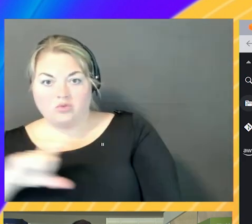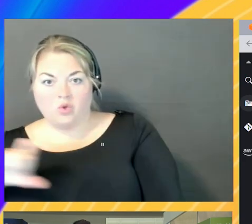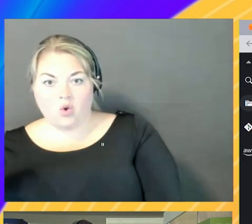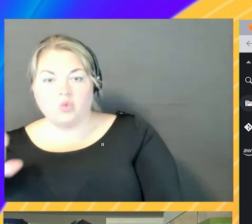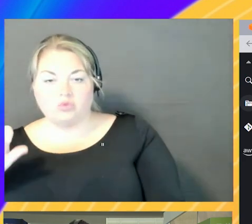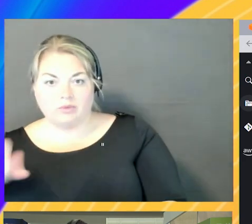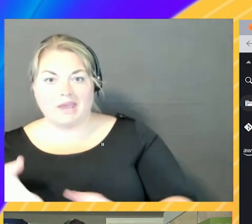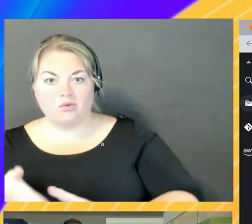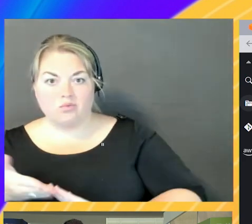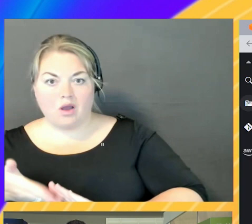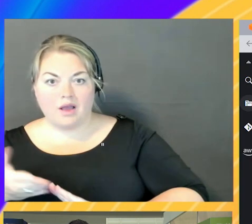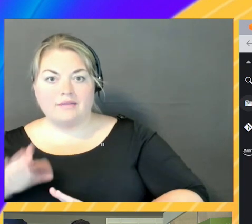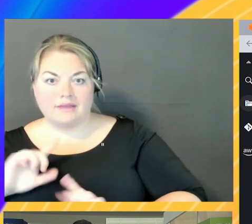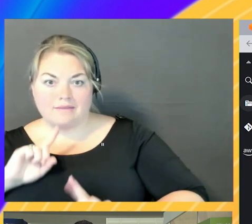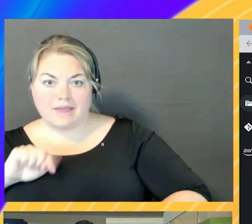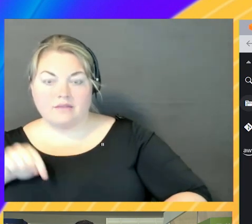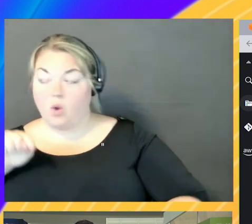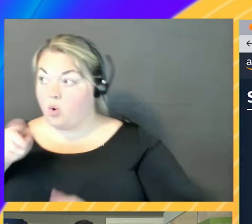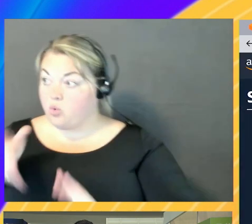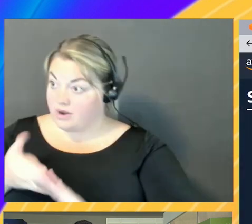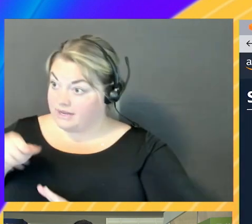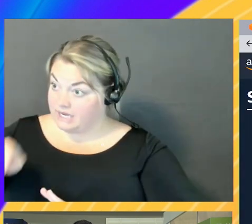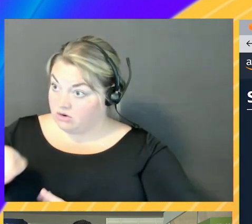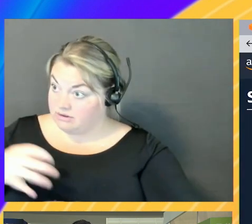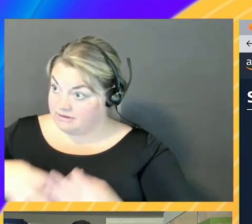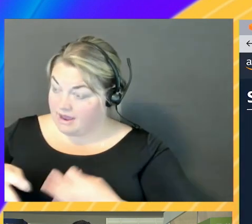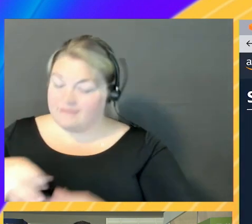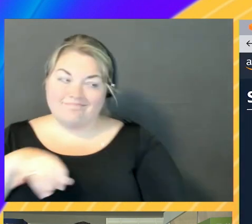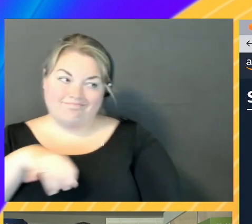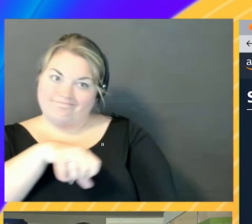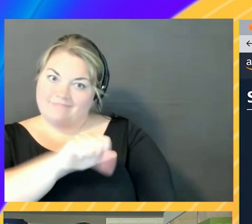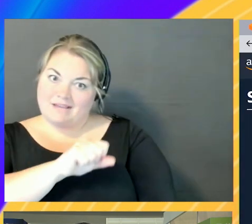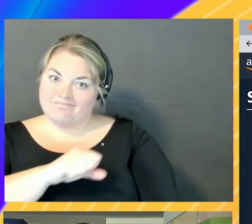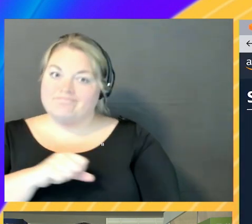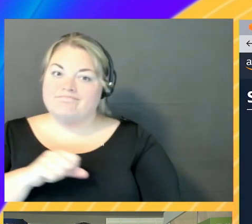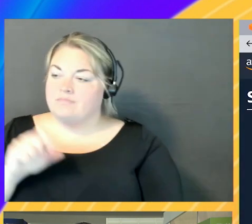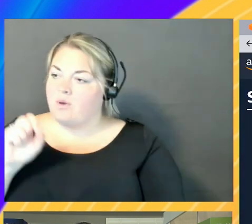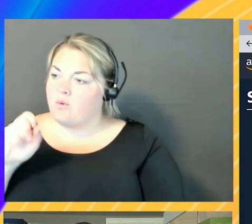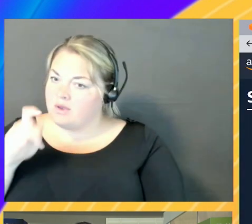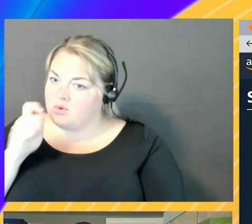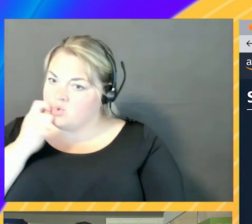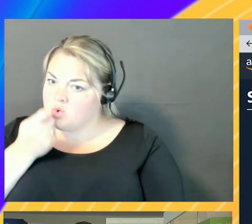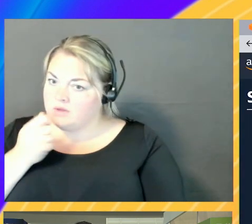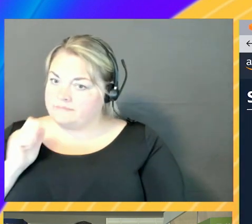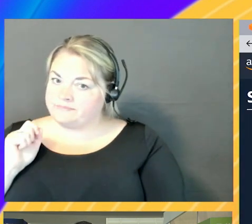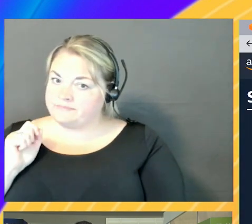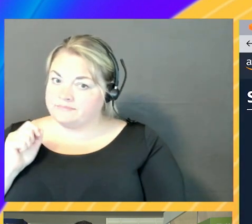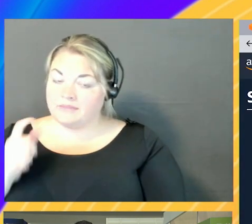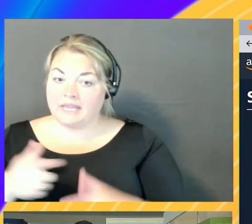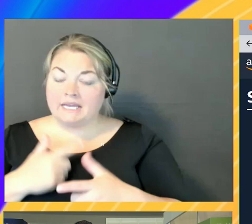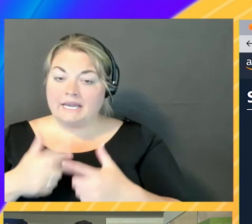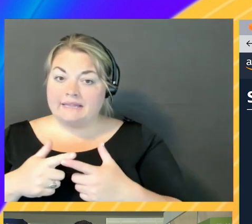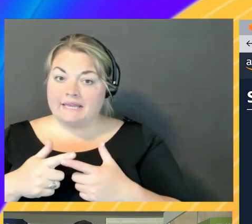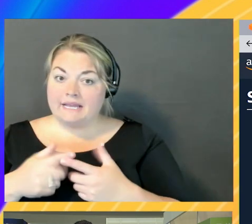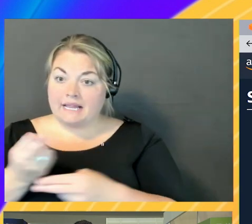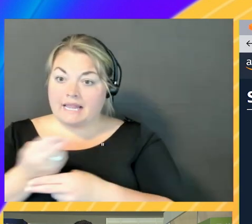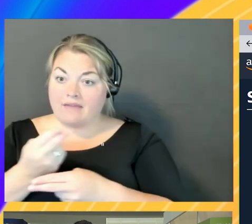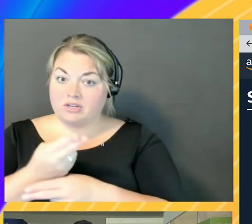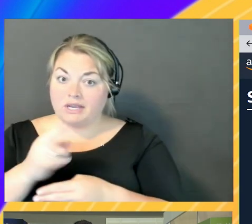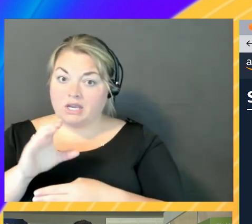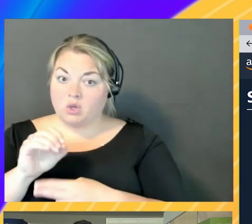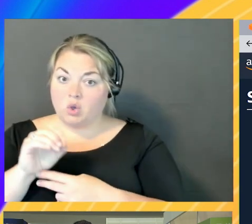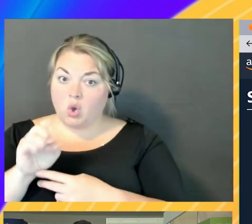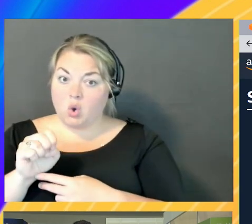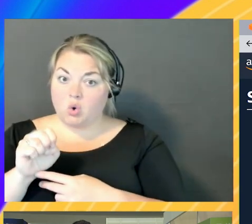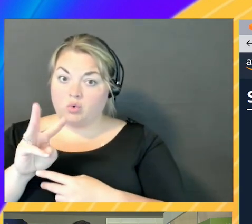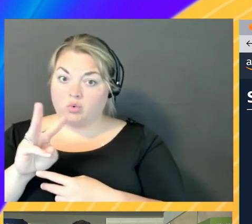run it here instead. Yep. Okay, cool. And then leveraging CodeWhisperer, write and run code to create a